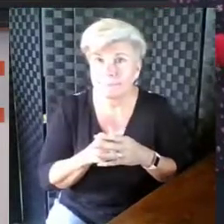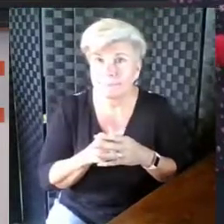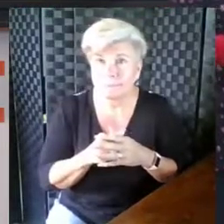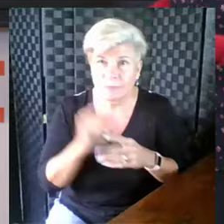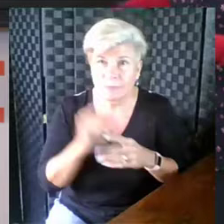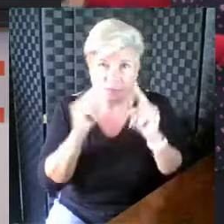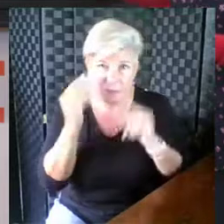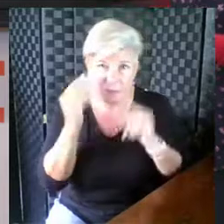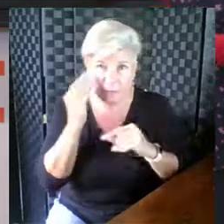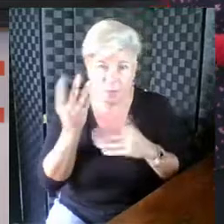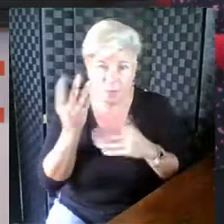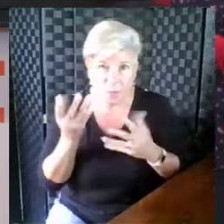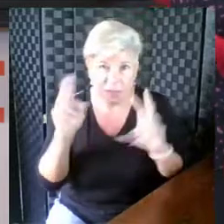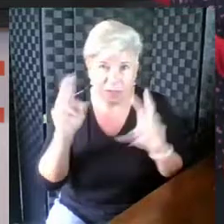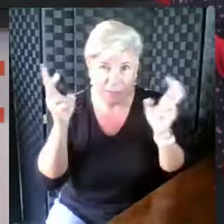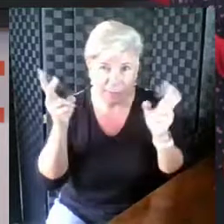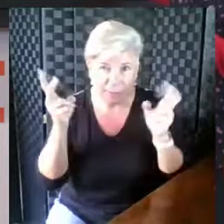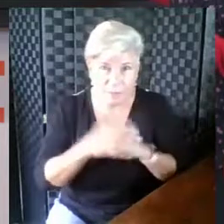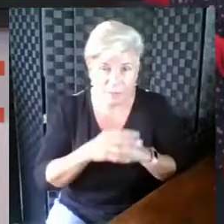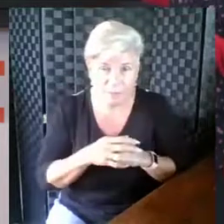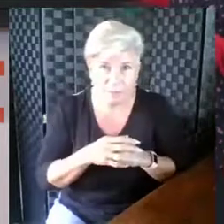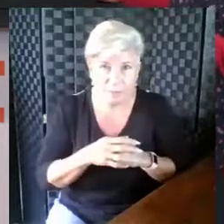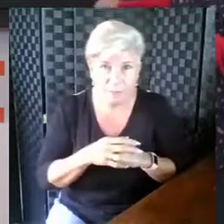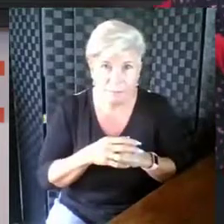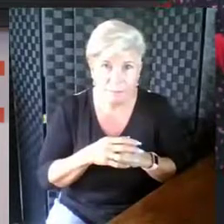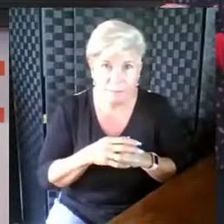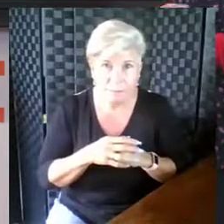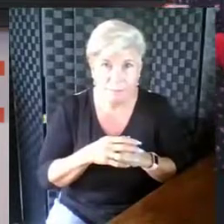Do you think you know yet what my topic is?